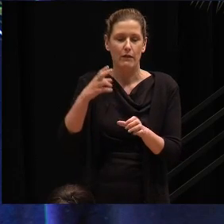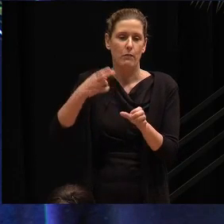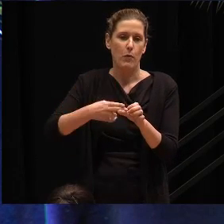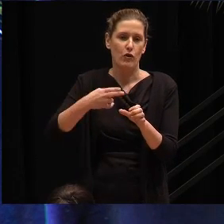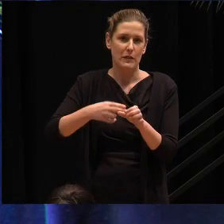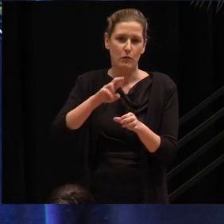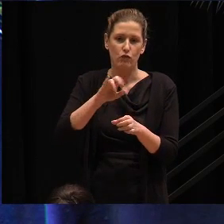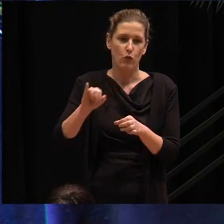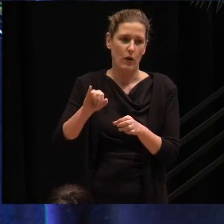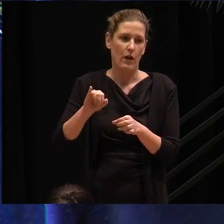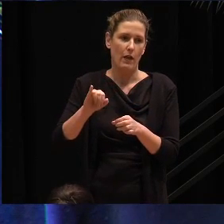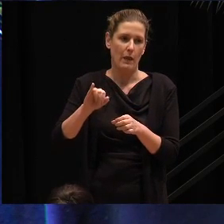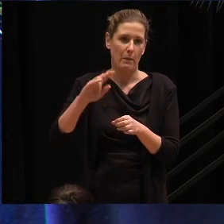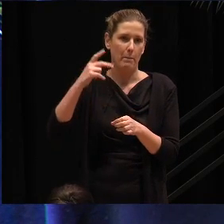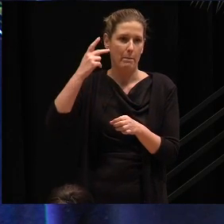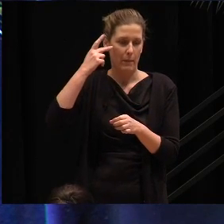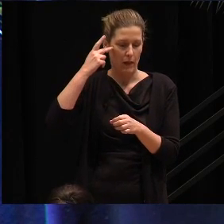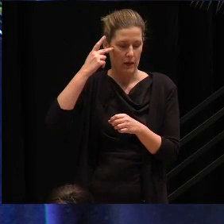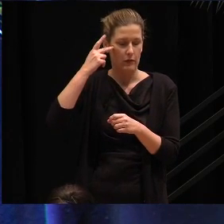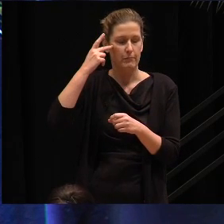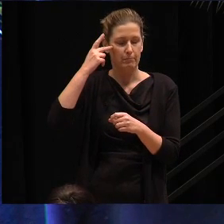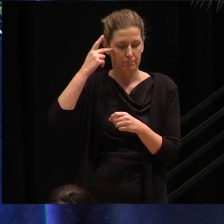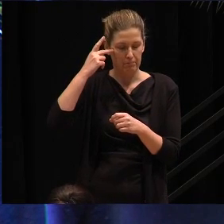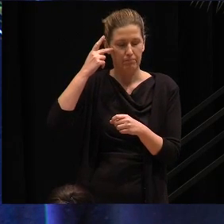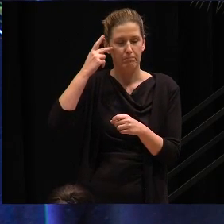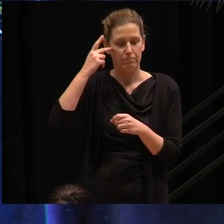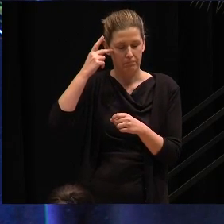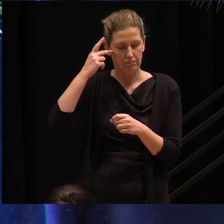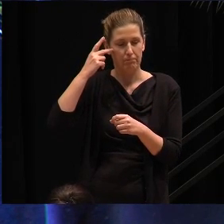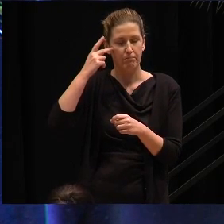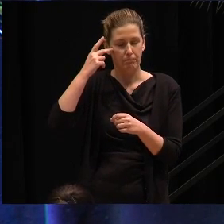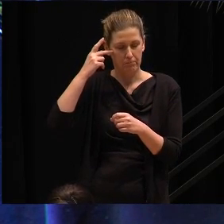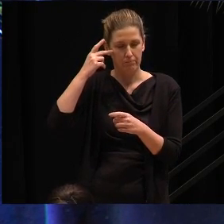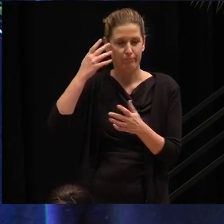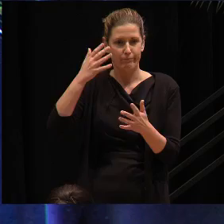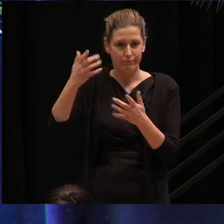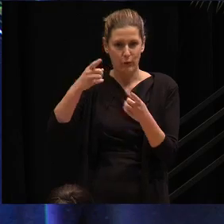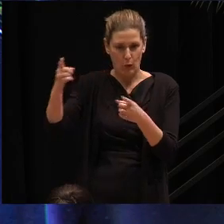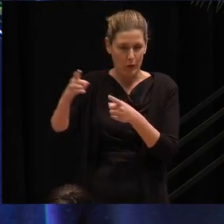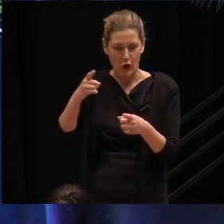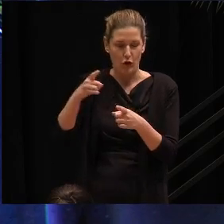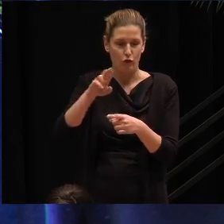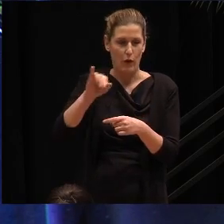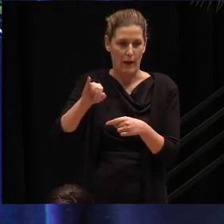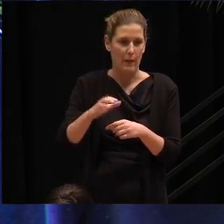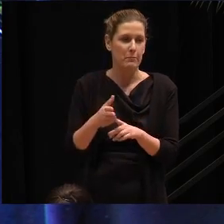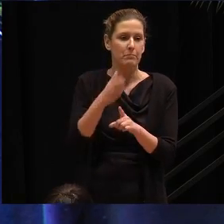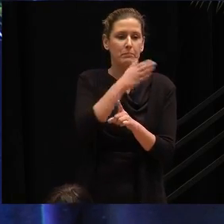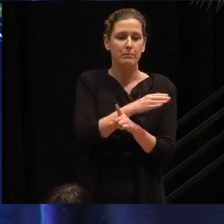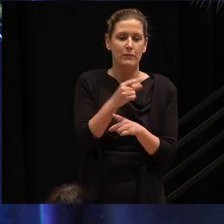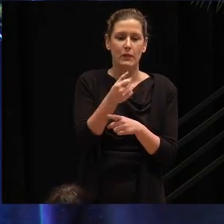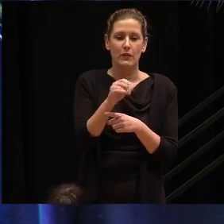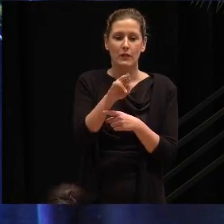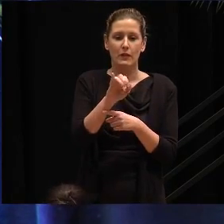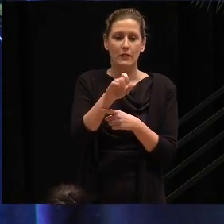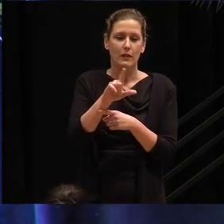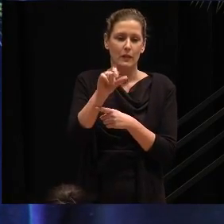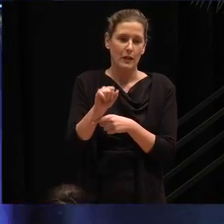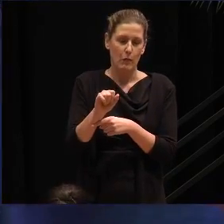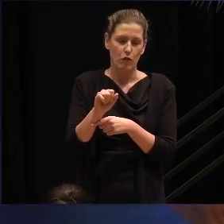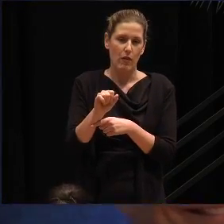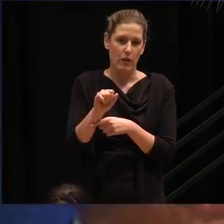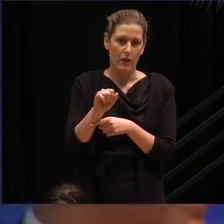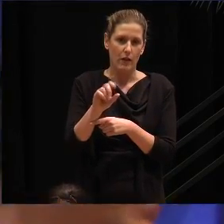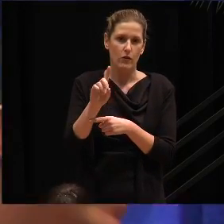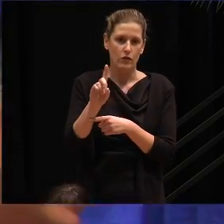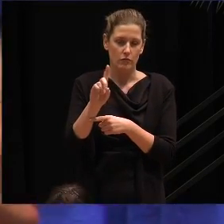participant in Rhode Island's political thrust and parry. Next up here is Gabriela Dolmens,